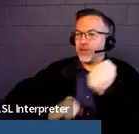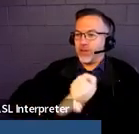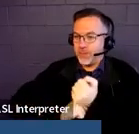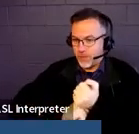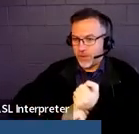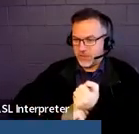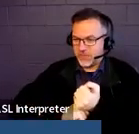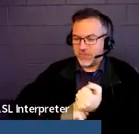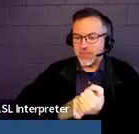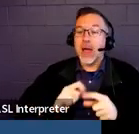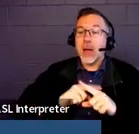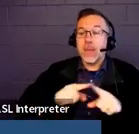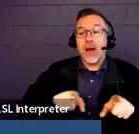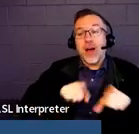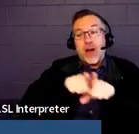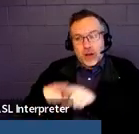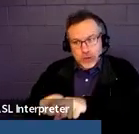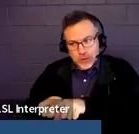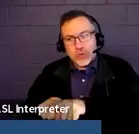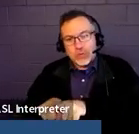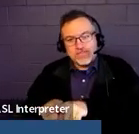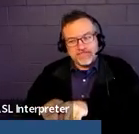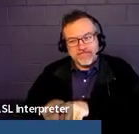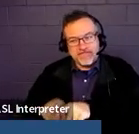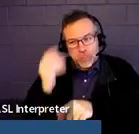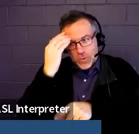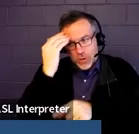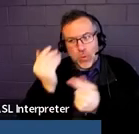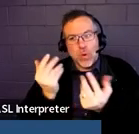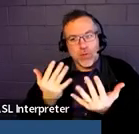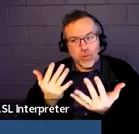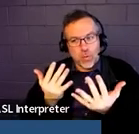also know the wait list with ODES.